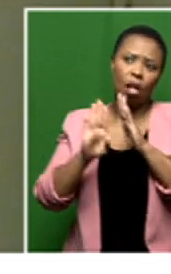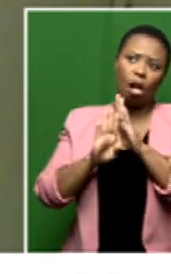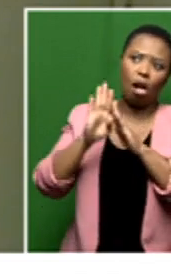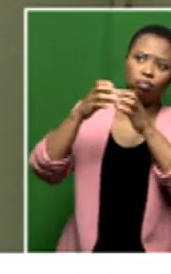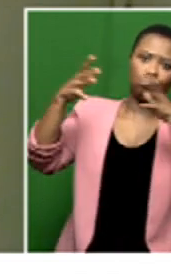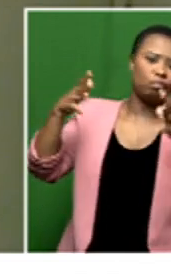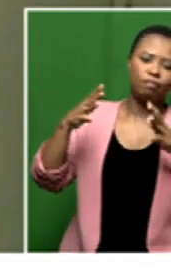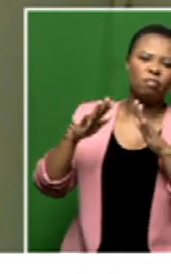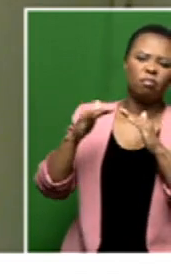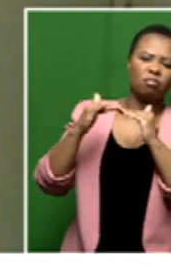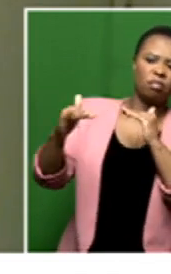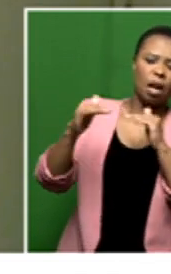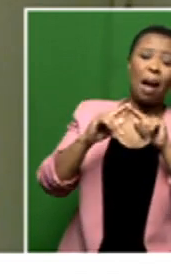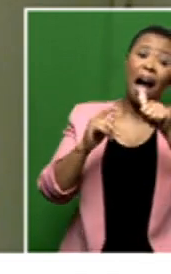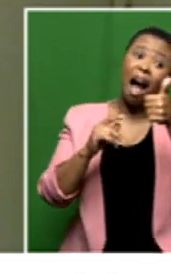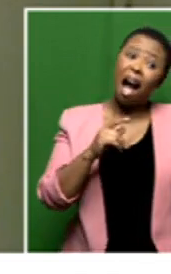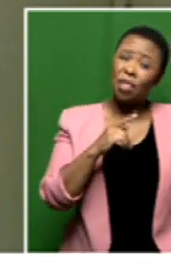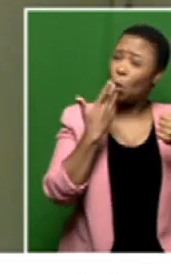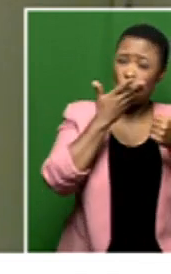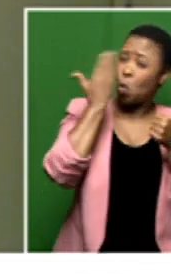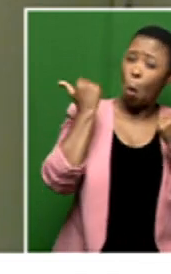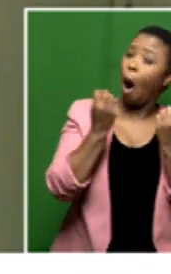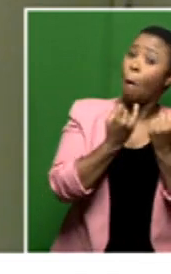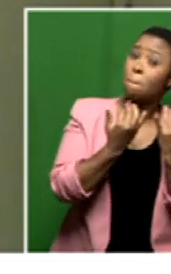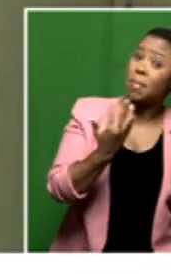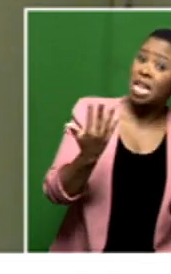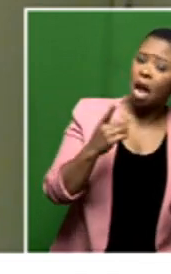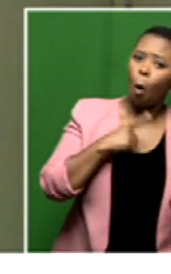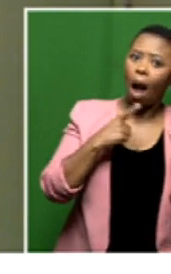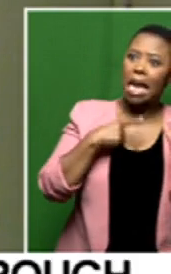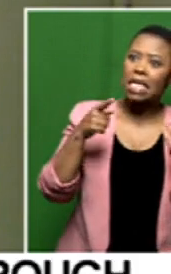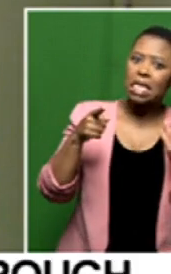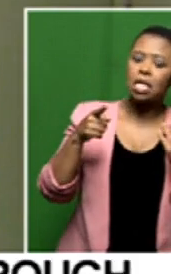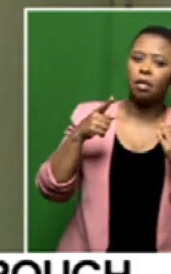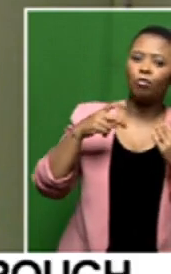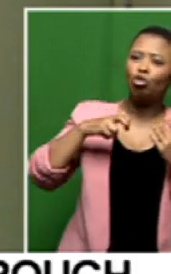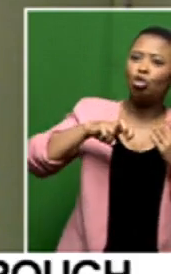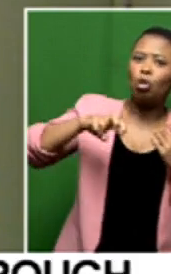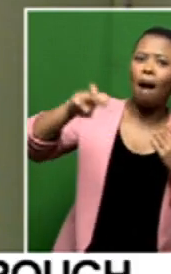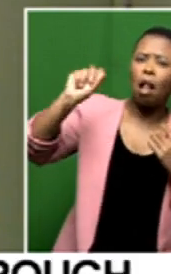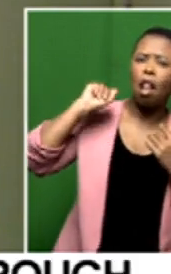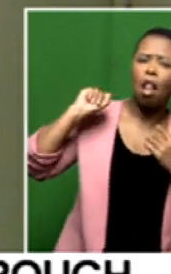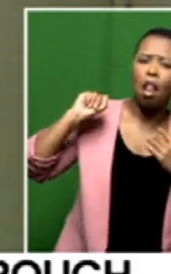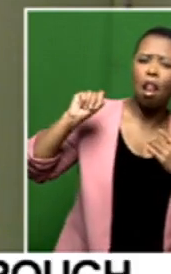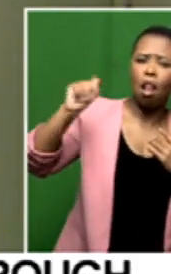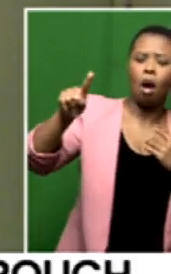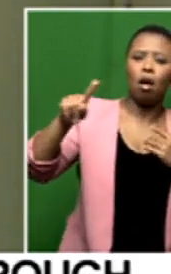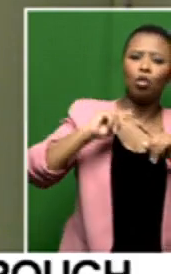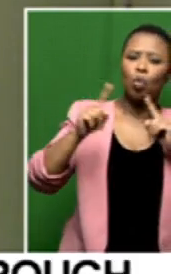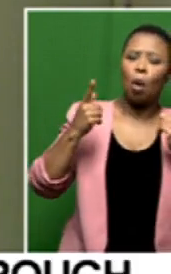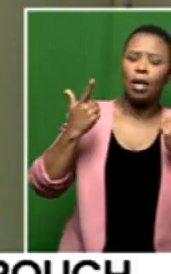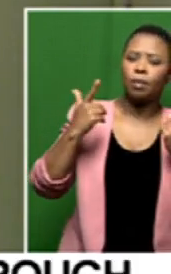places, we don't even know how many there are because it's very hard to, because they travel such long distances and they're very difficult to